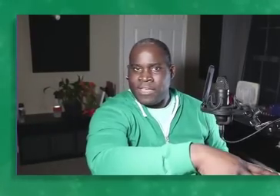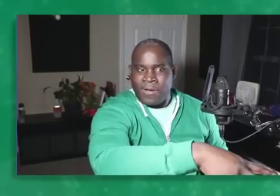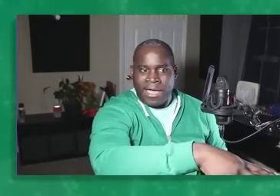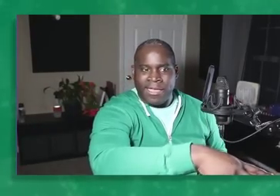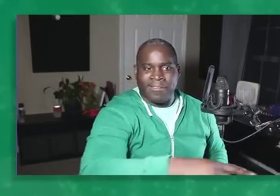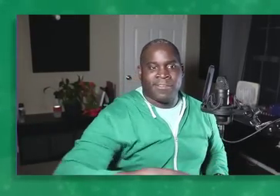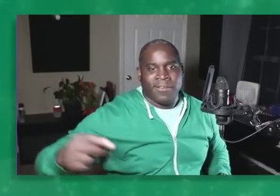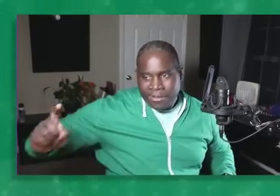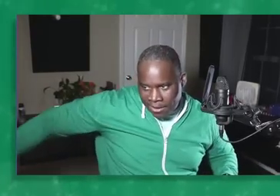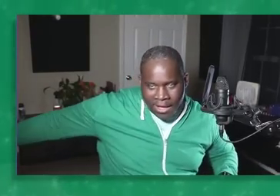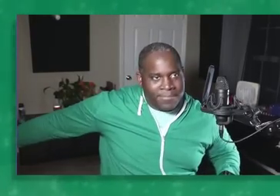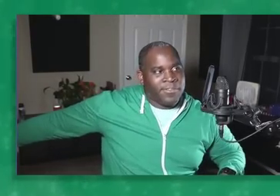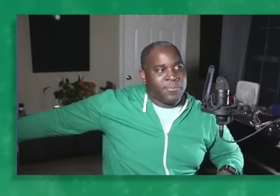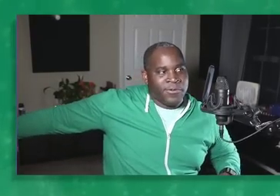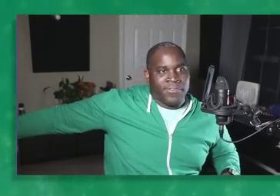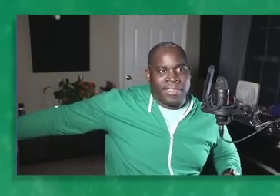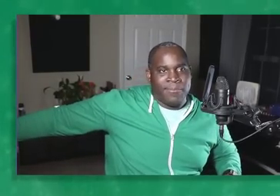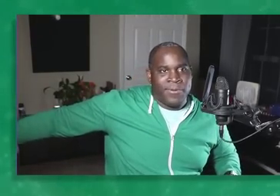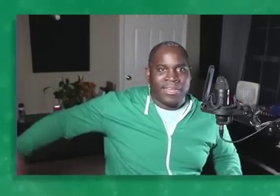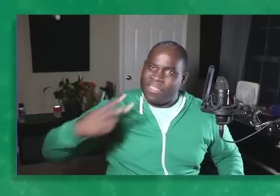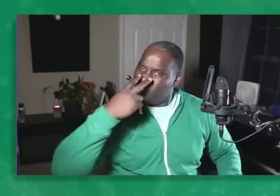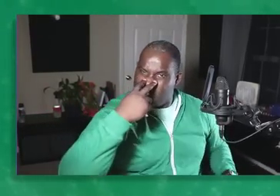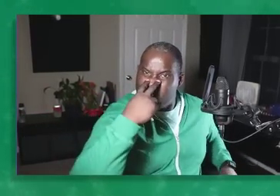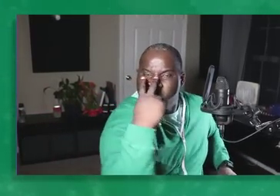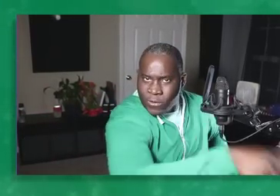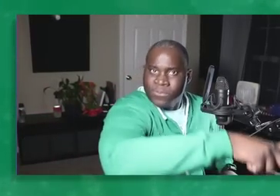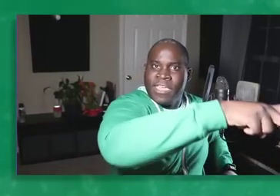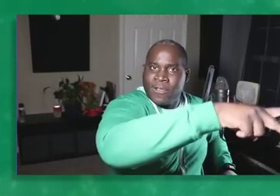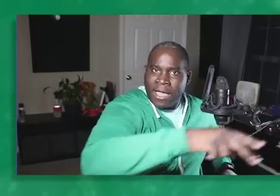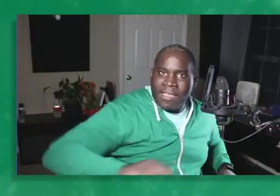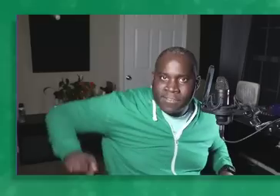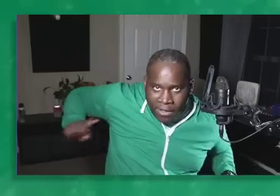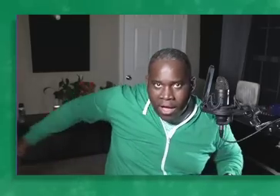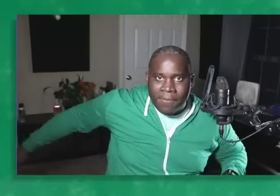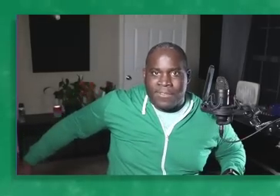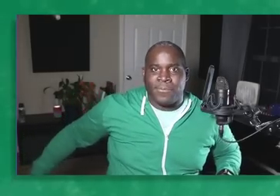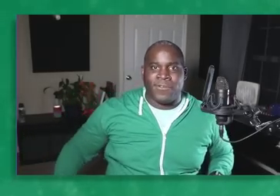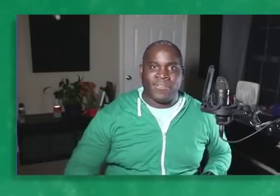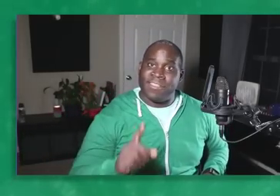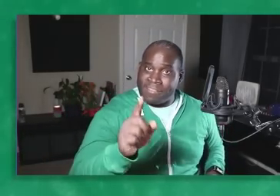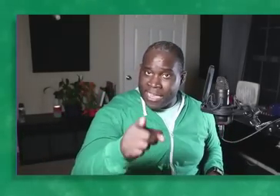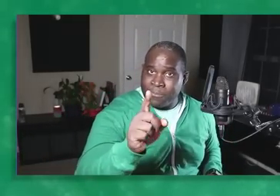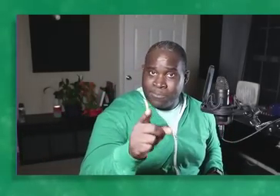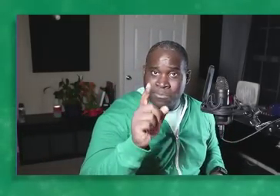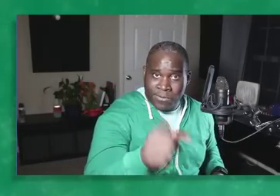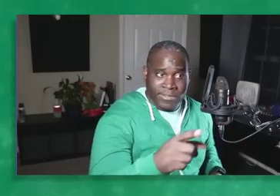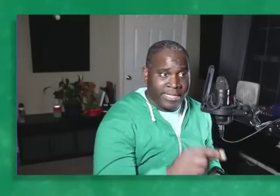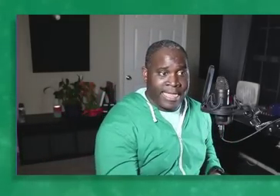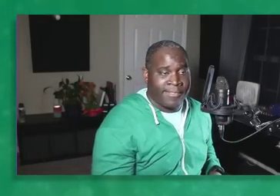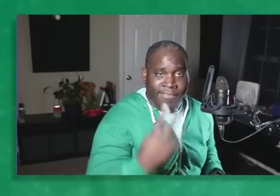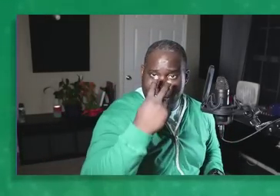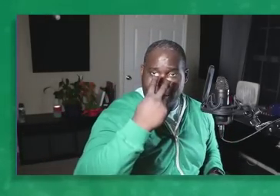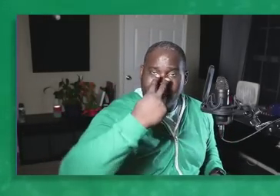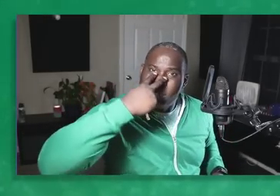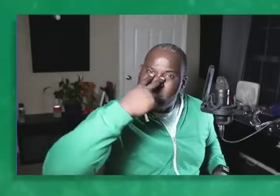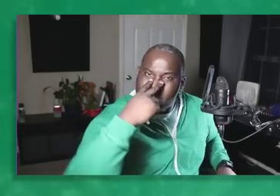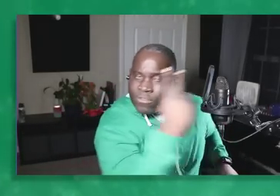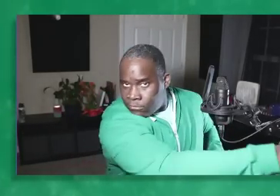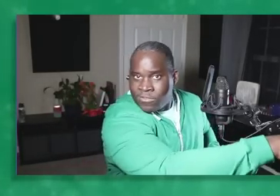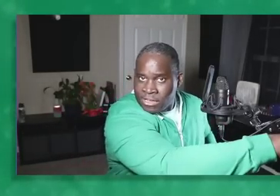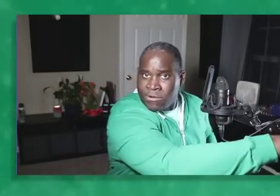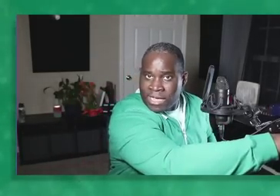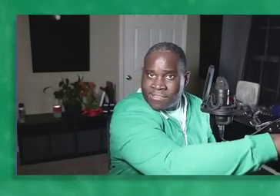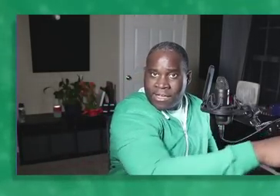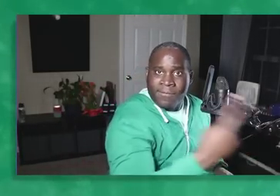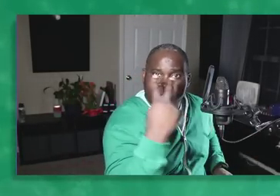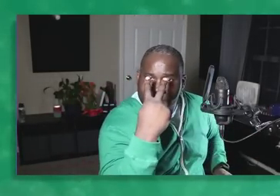Don't take your eyes off this person that I'm pointing at. Don't take your eyes off this person. Signed perfectly then.